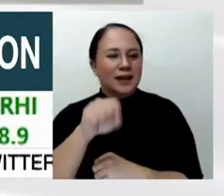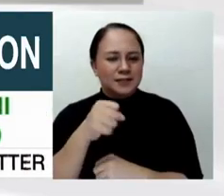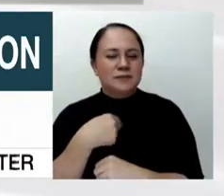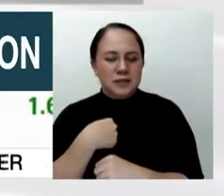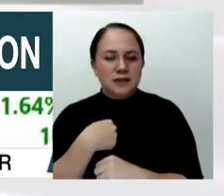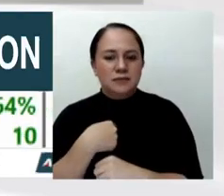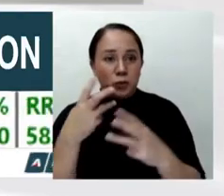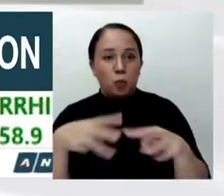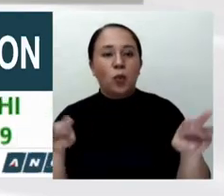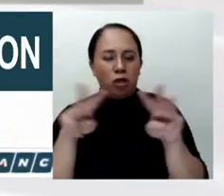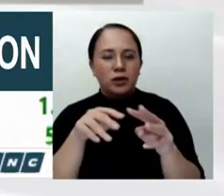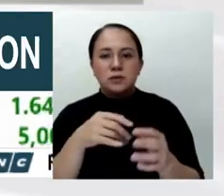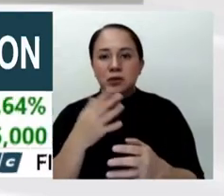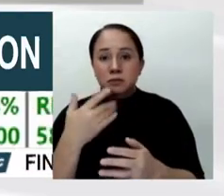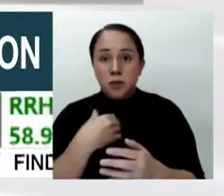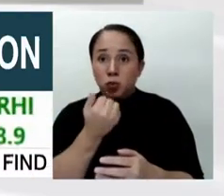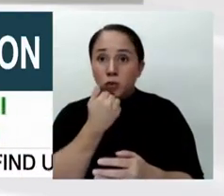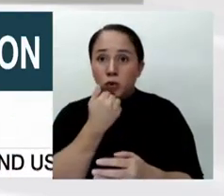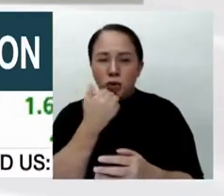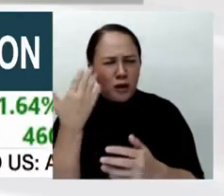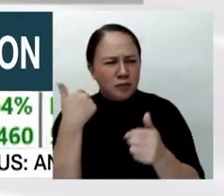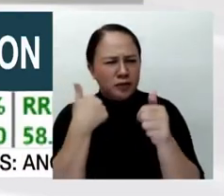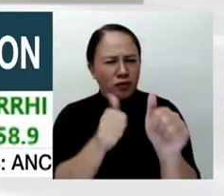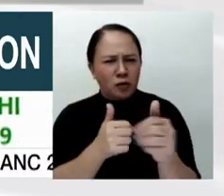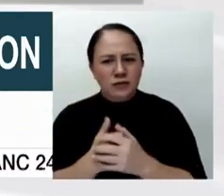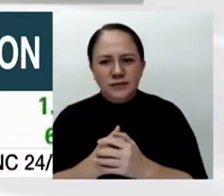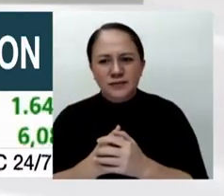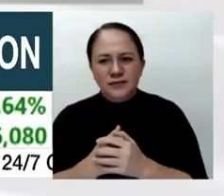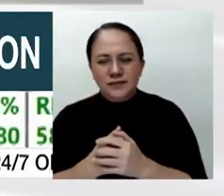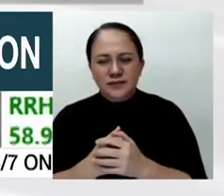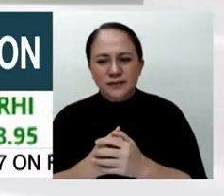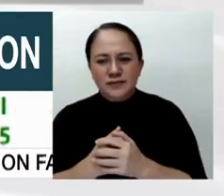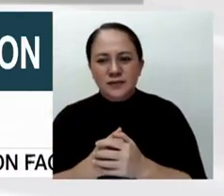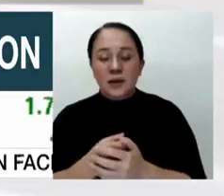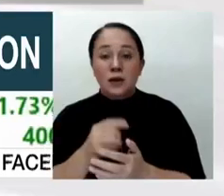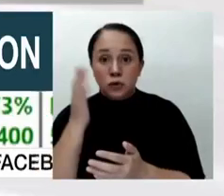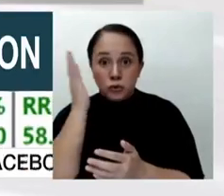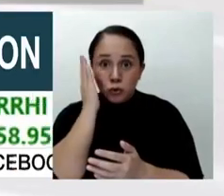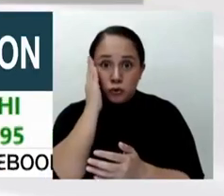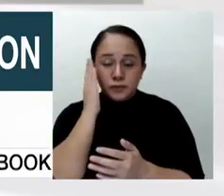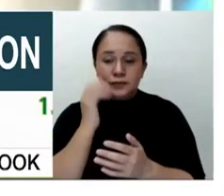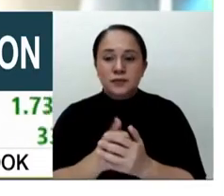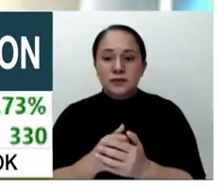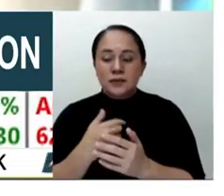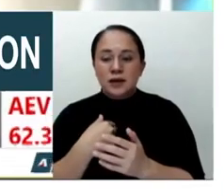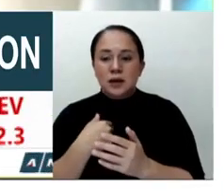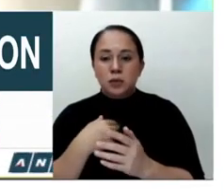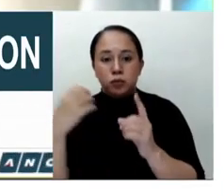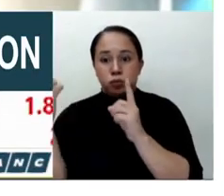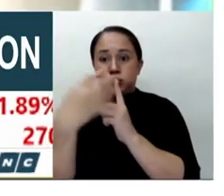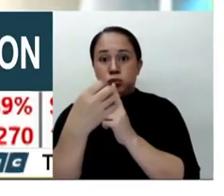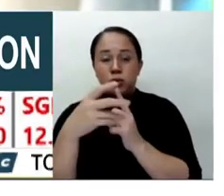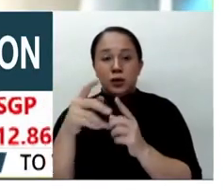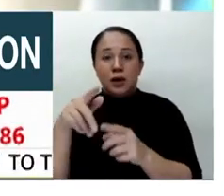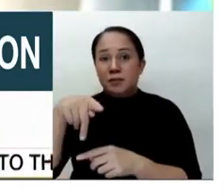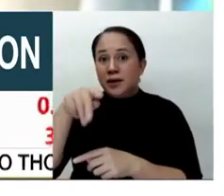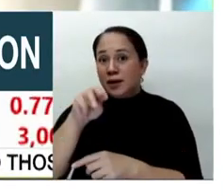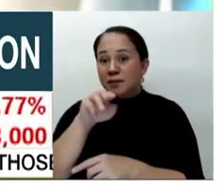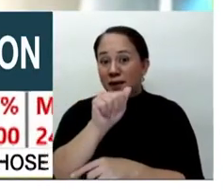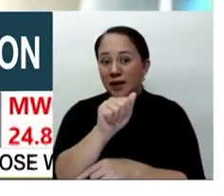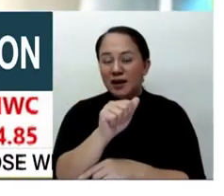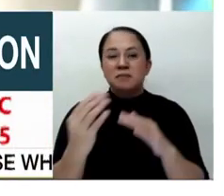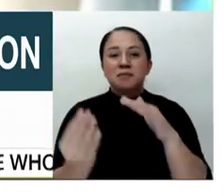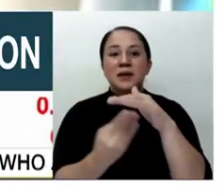mali, ba't ko susundot? You know, ang aming exposure, ang training ng si PMA, basic lang